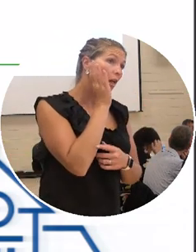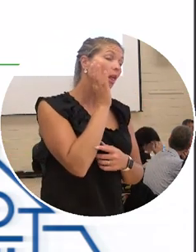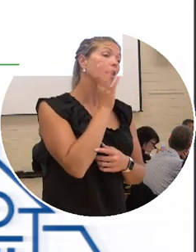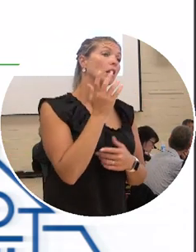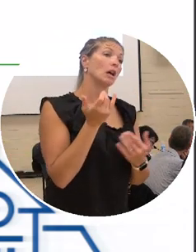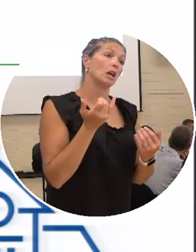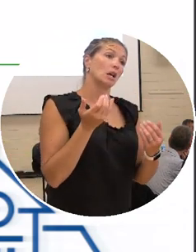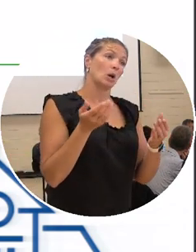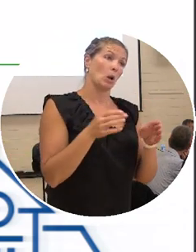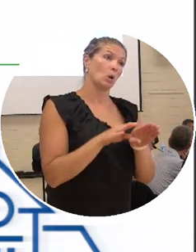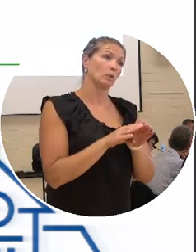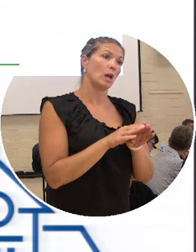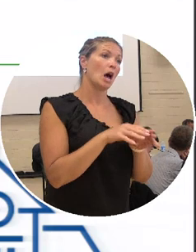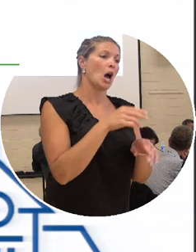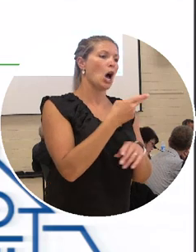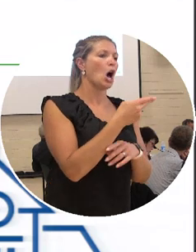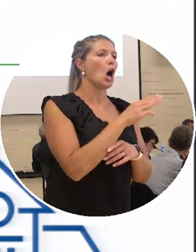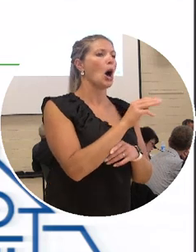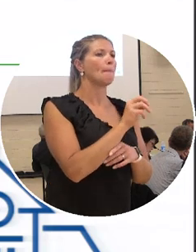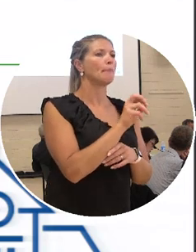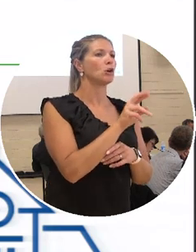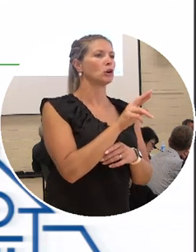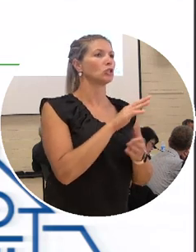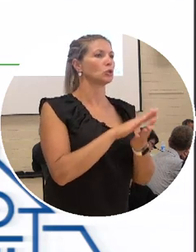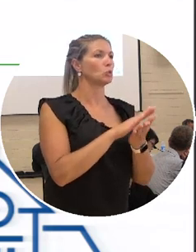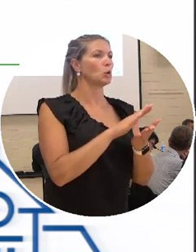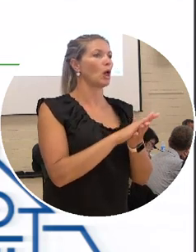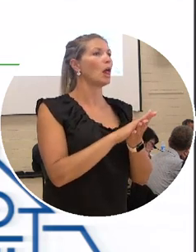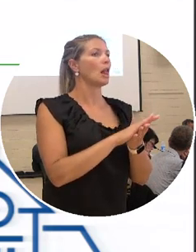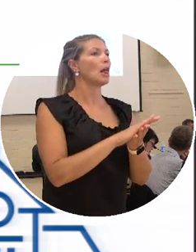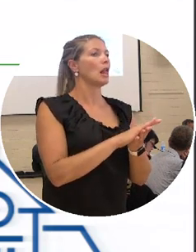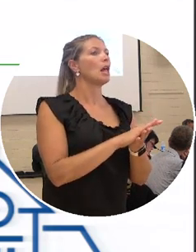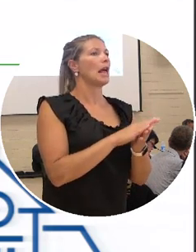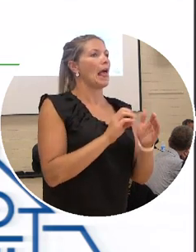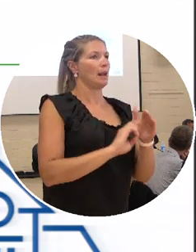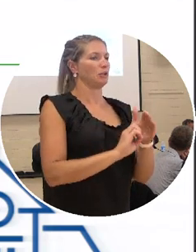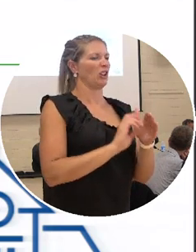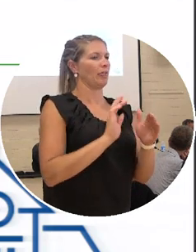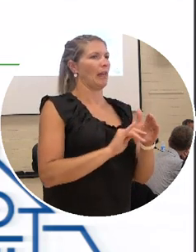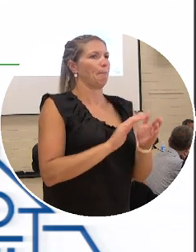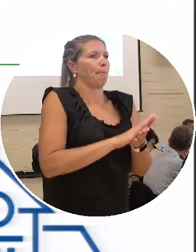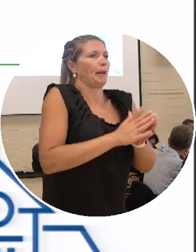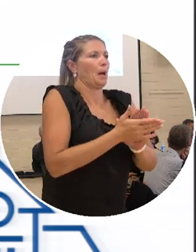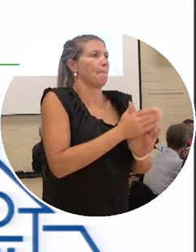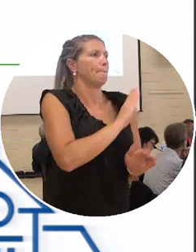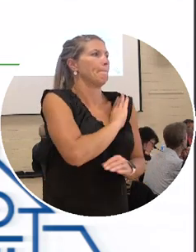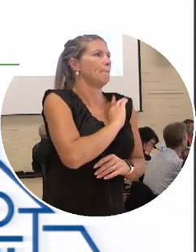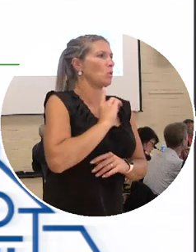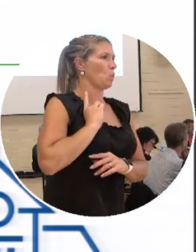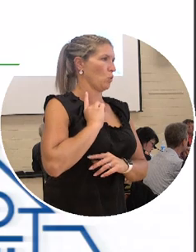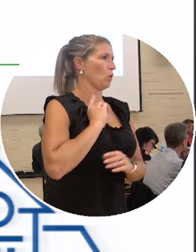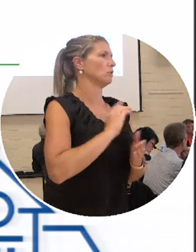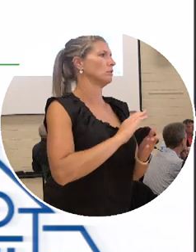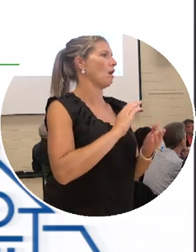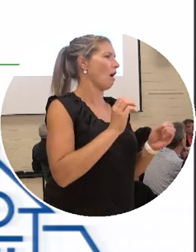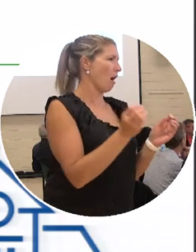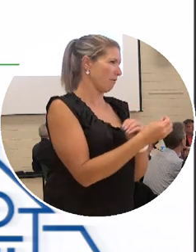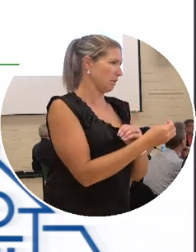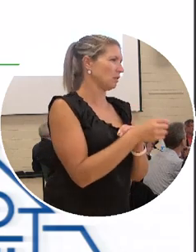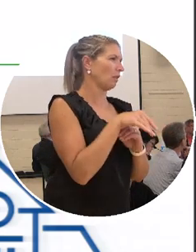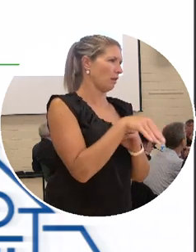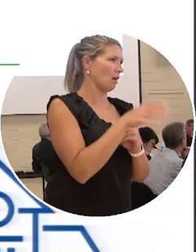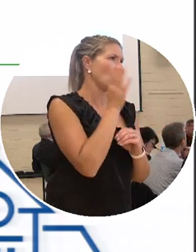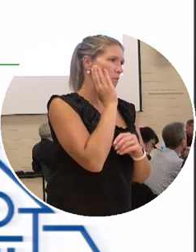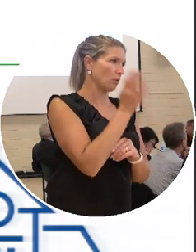Elementary is going to be repurposed as a board office, which will eliminate a huge amount of rental costs in that community. So